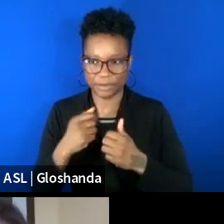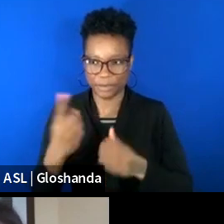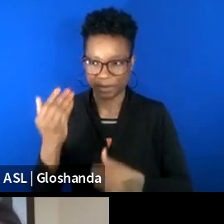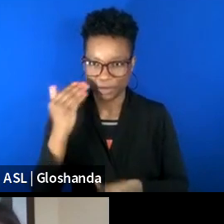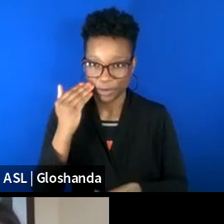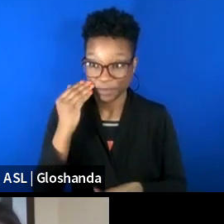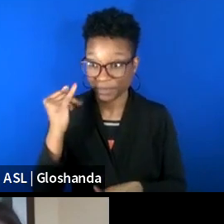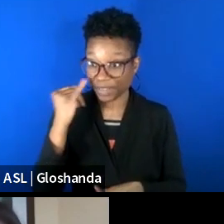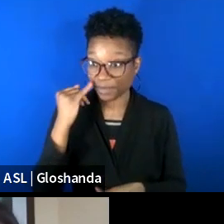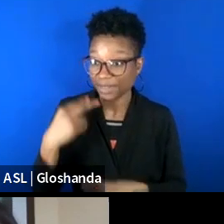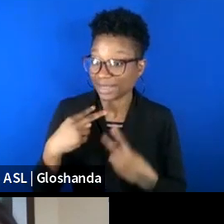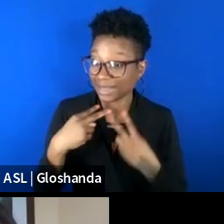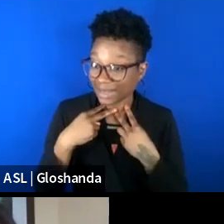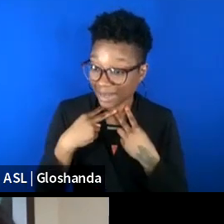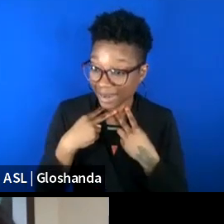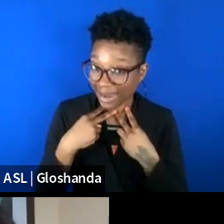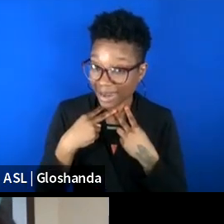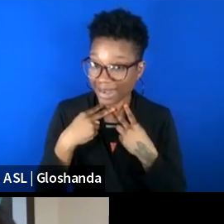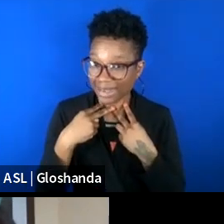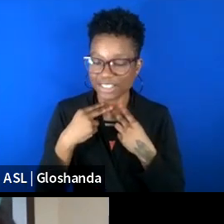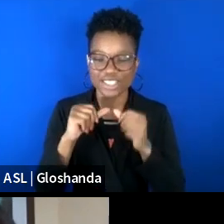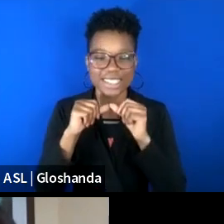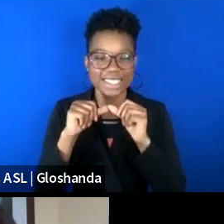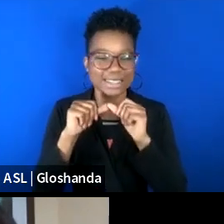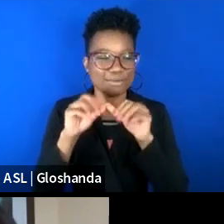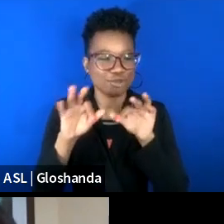get stuck, just keep describing it.